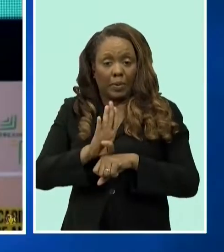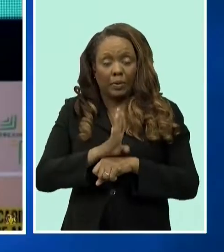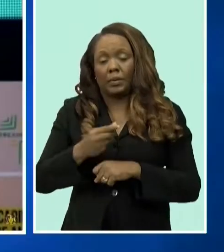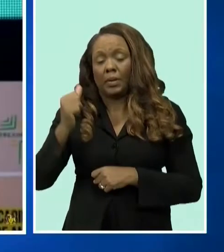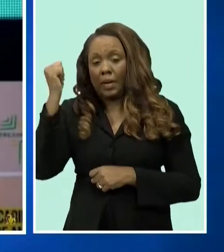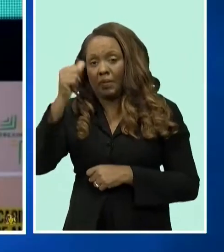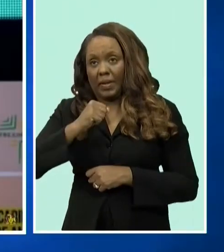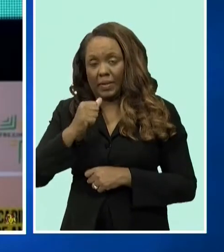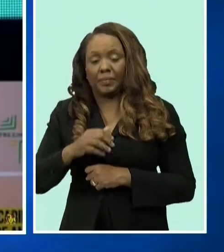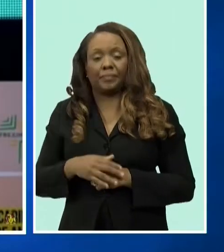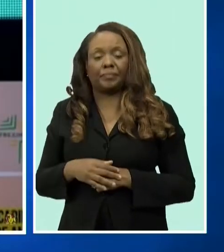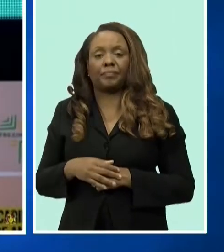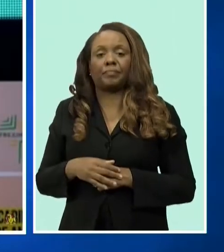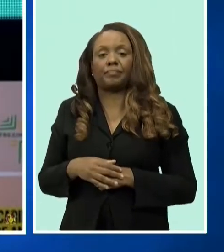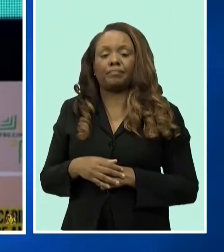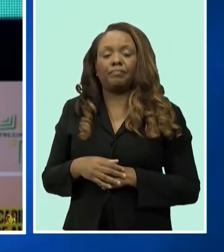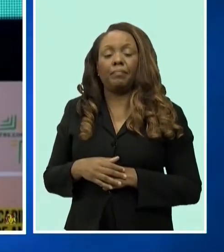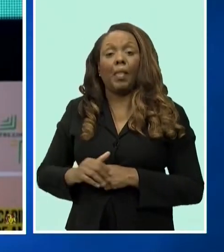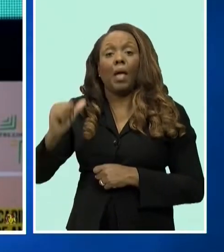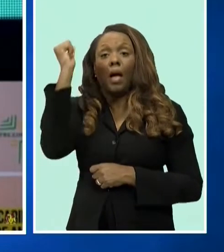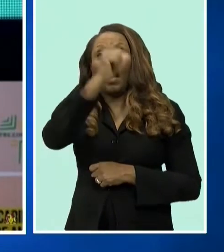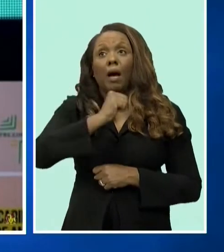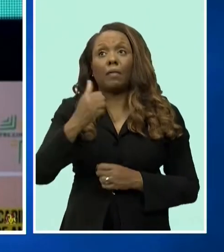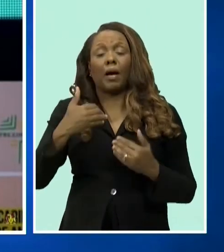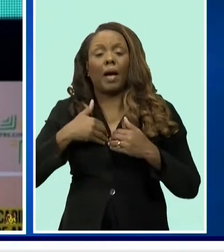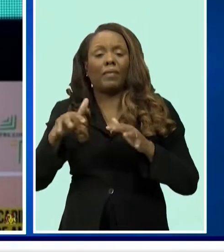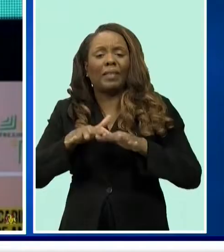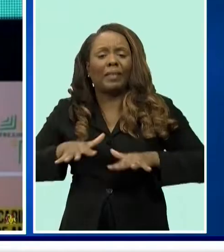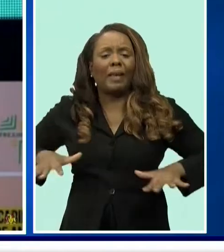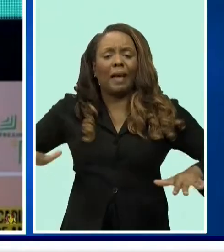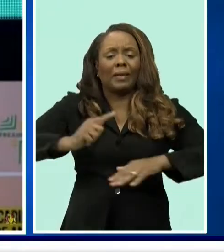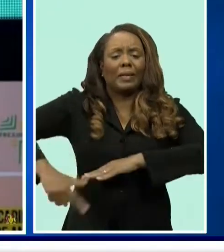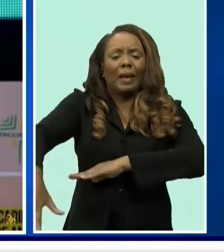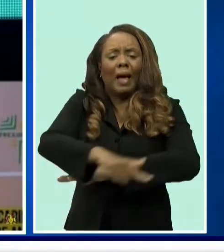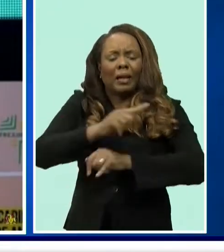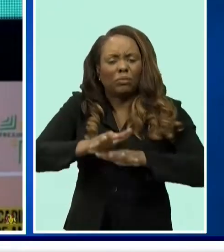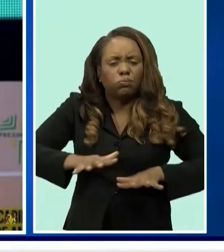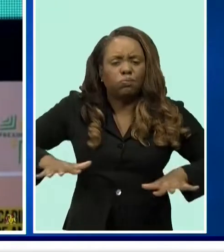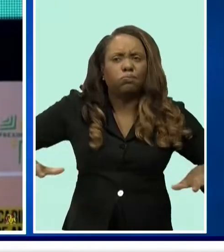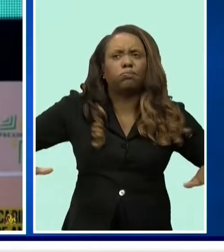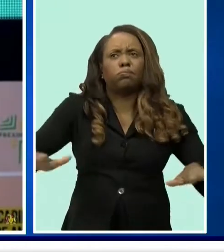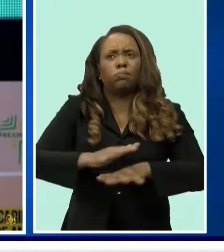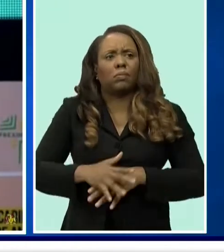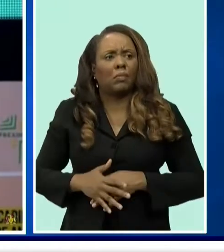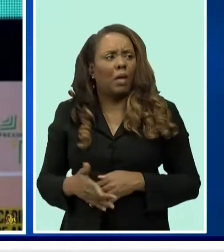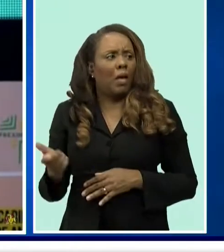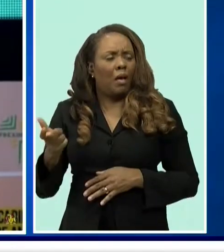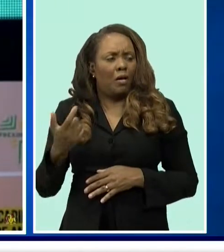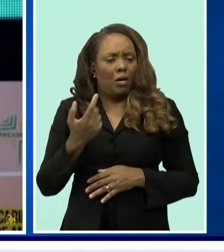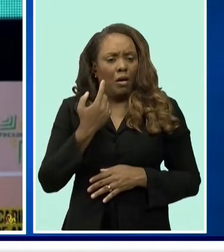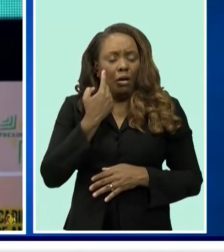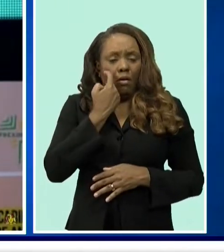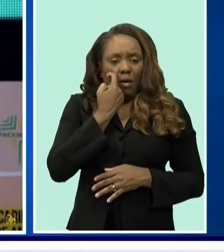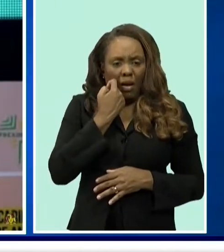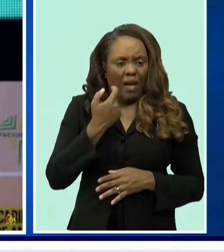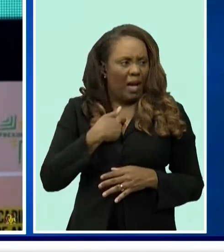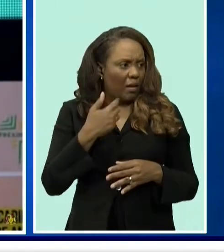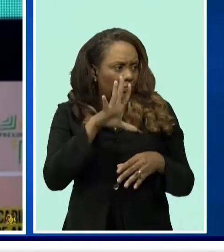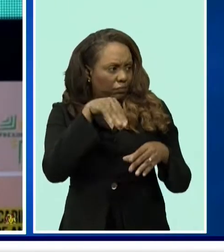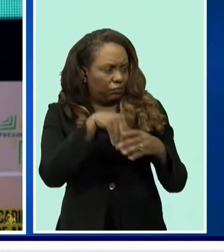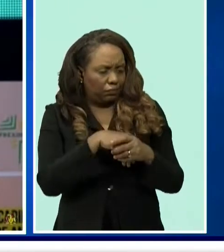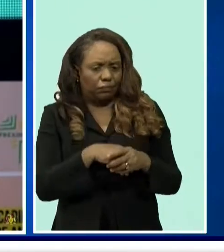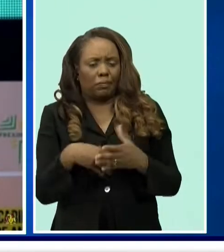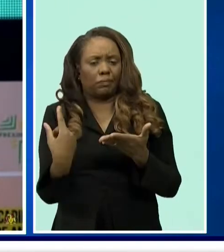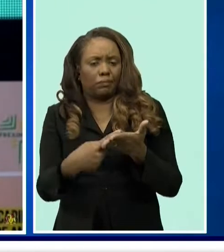has land space. We're now introducing technology. I was involved in a conference in Costa Rica just before the crop